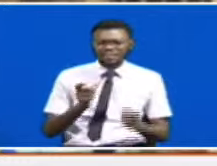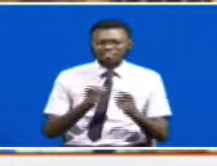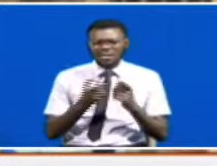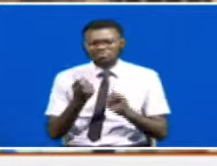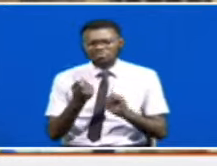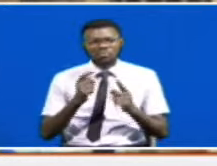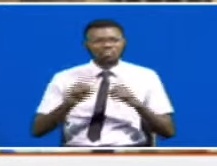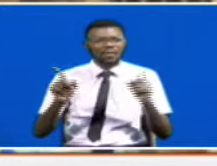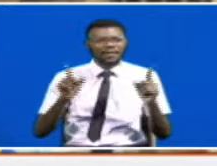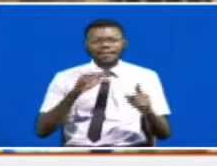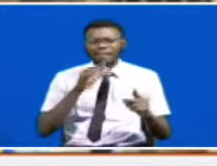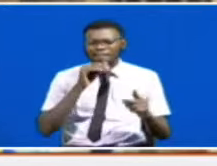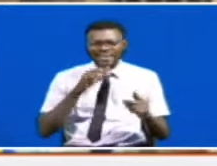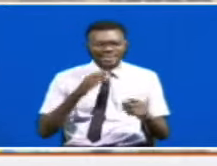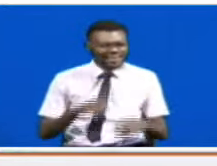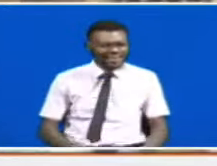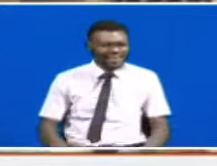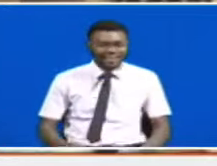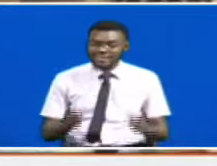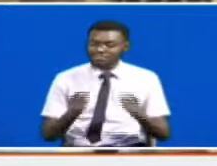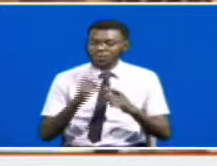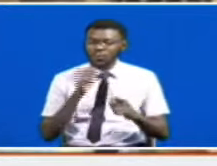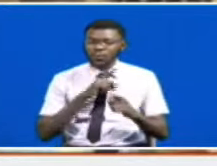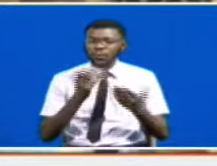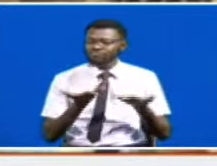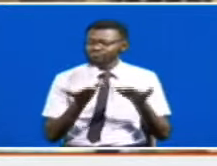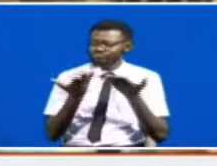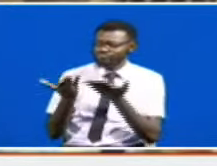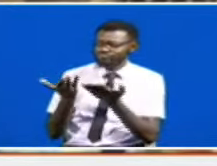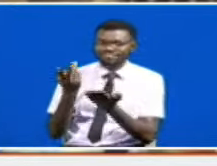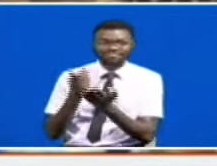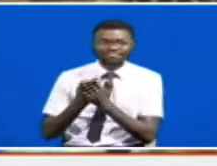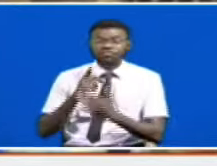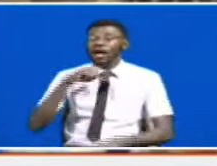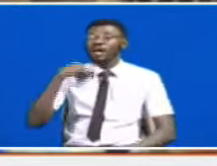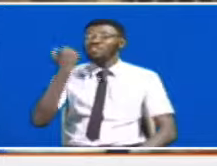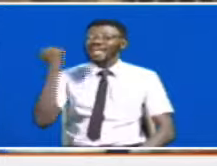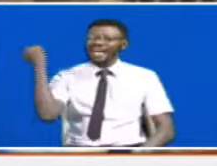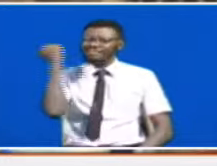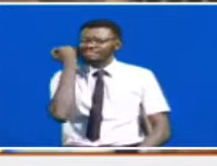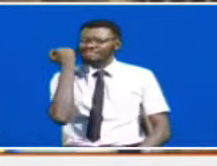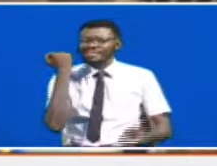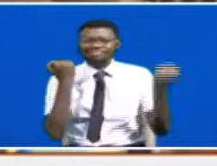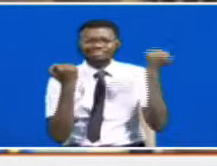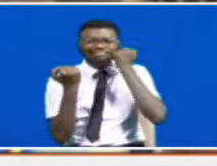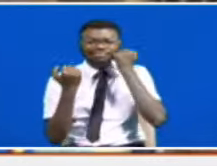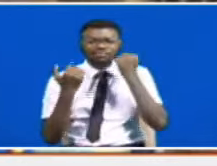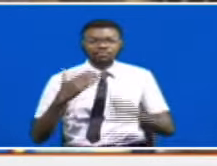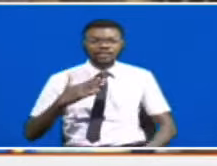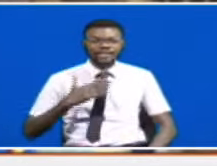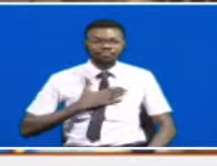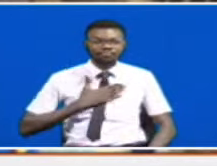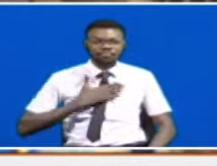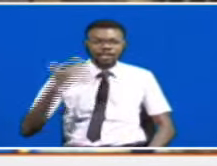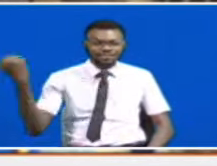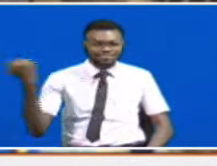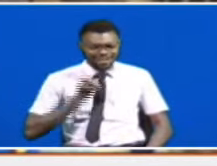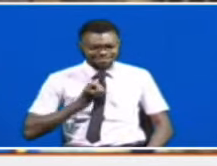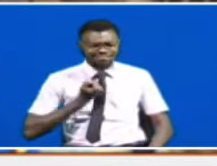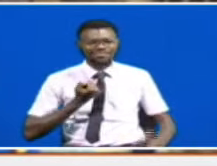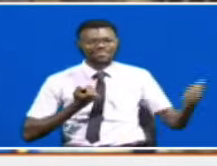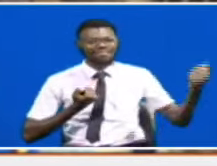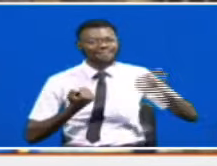Dogoto ambako anaendelea na matibabu. Dugwa kwa uso, amedugwa kwa kifua na sehemu